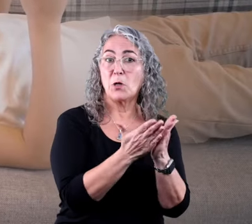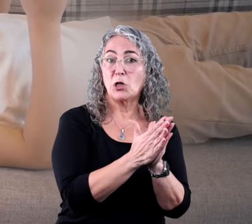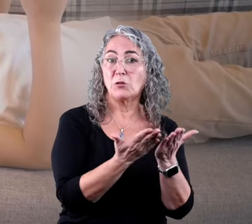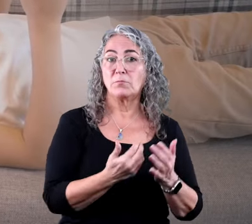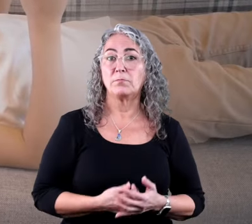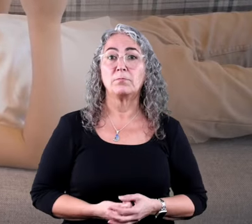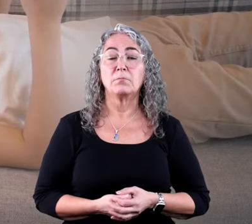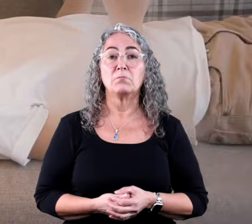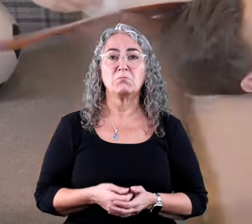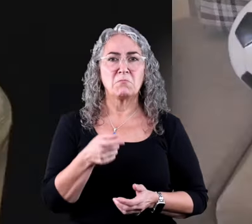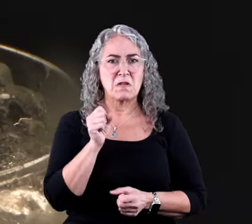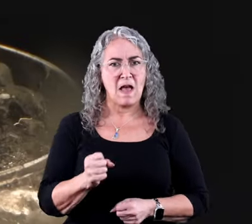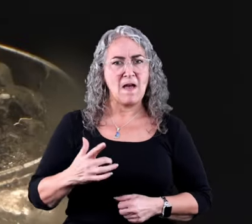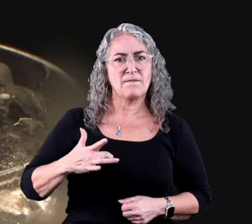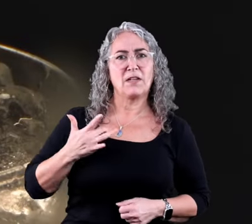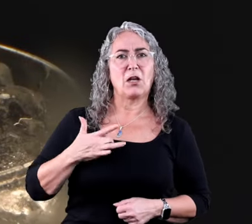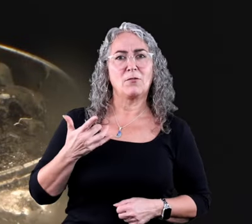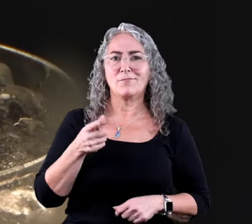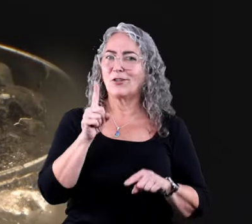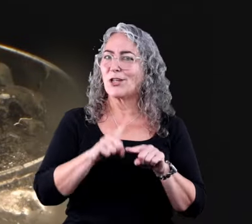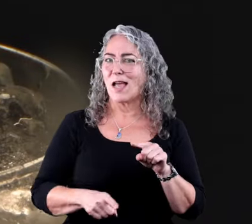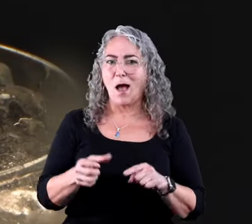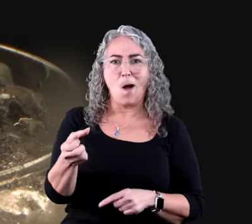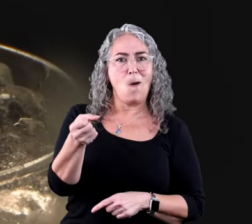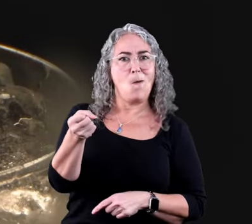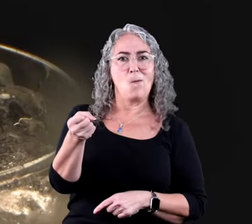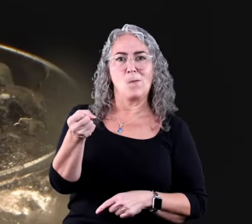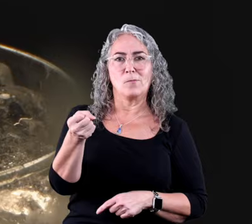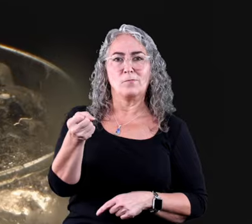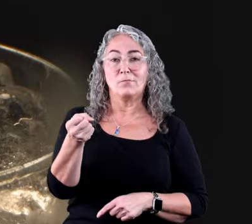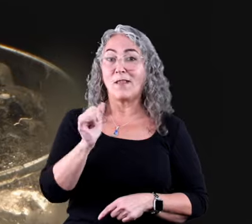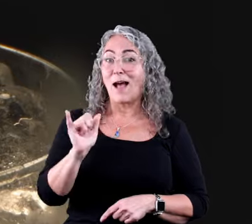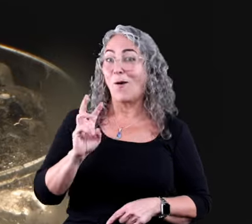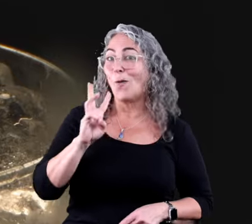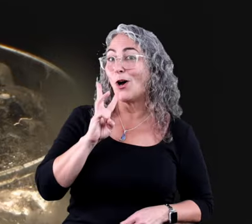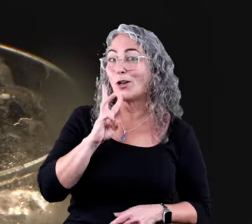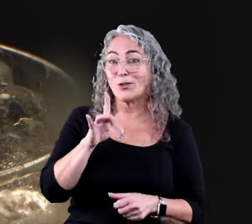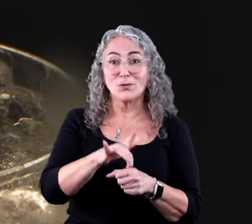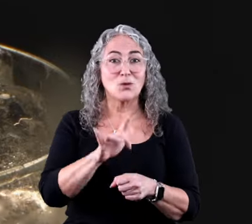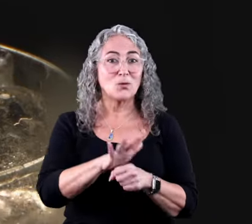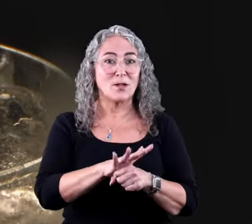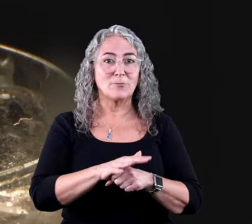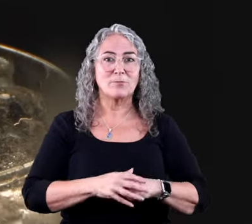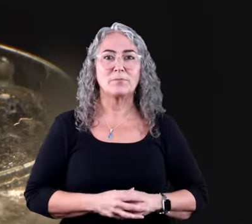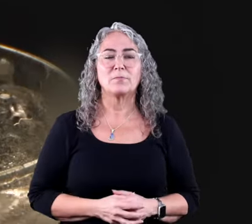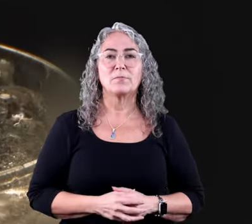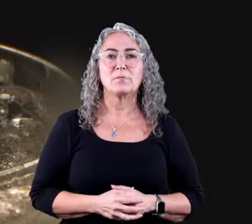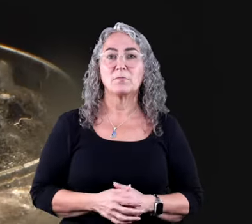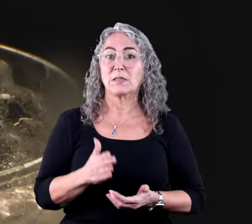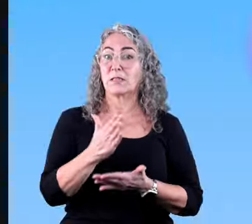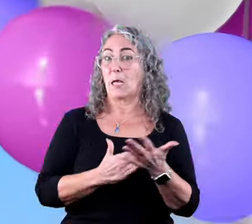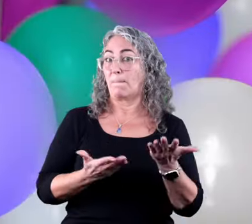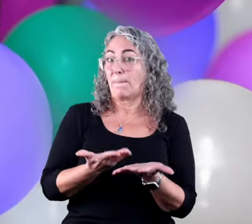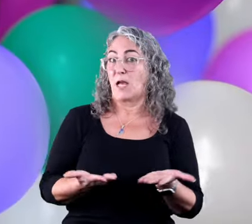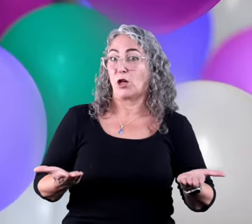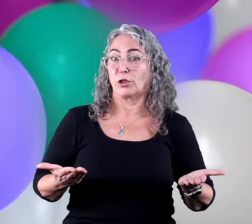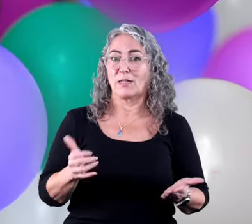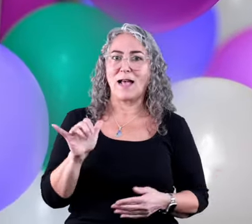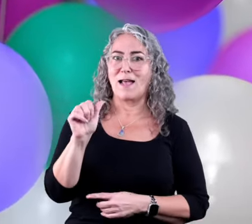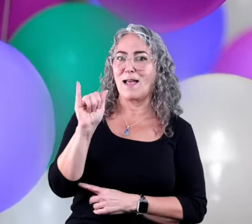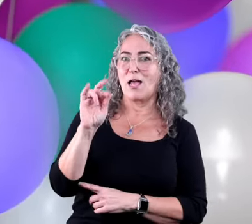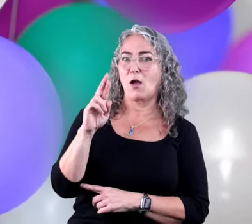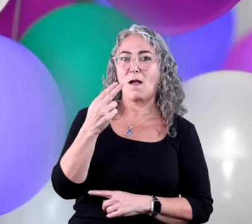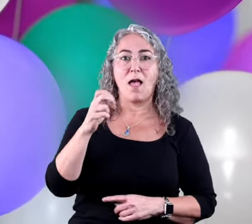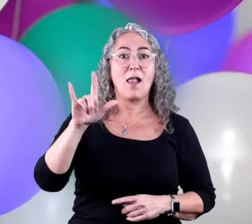ball or a book. Some matter you can feel but you can't really hold on to, like water or soda. And some